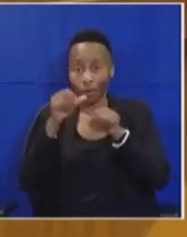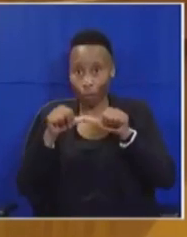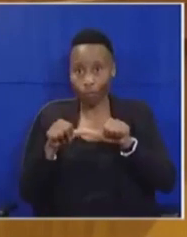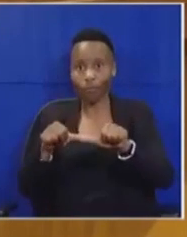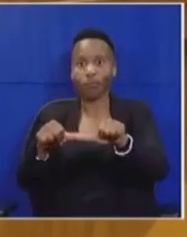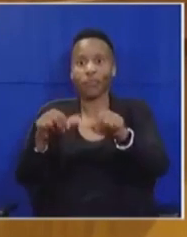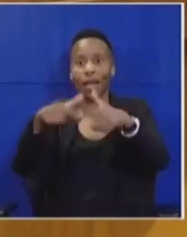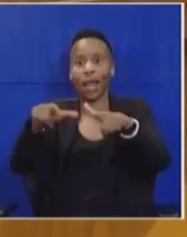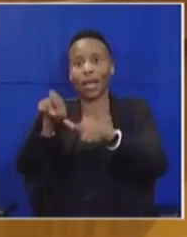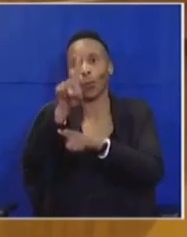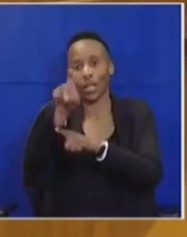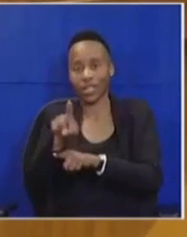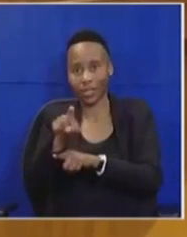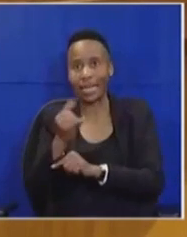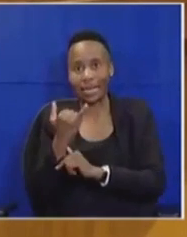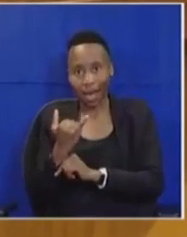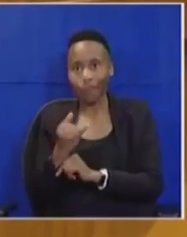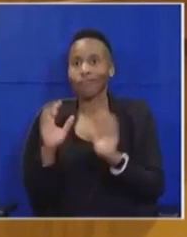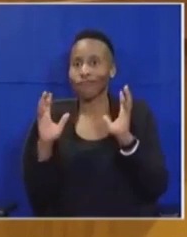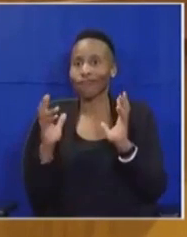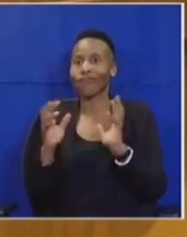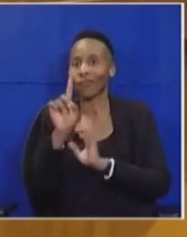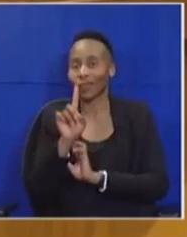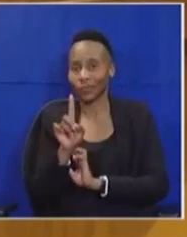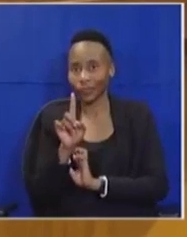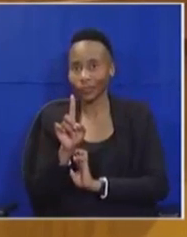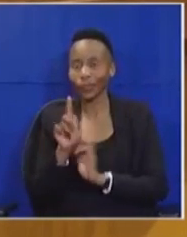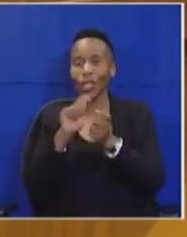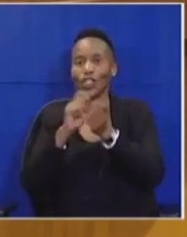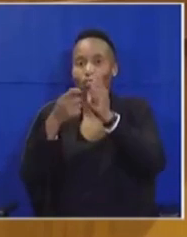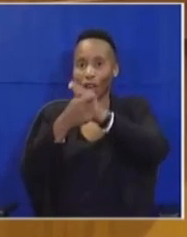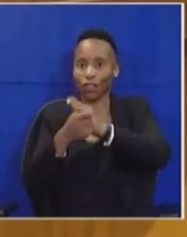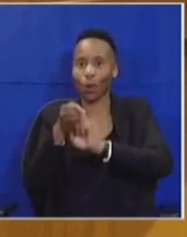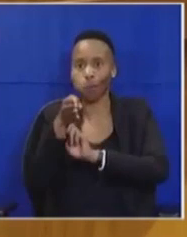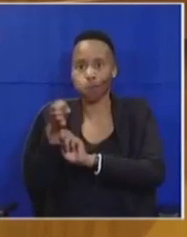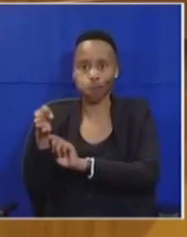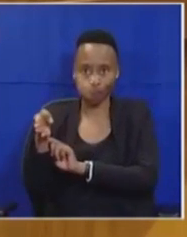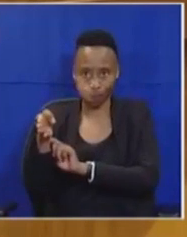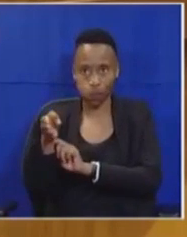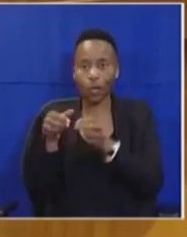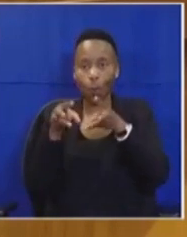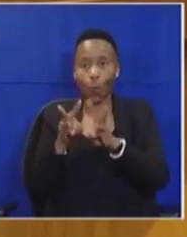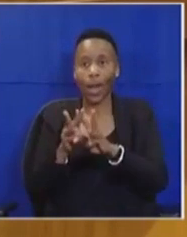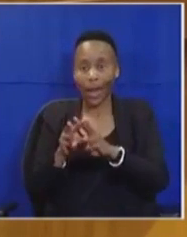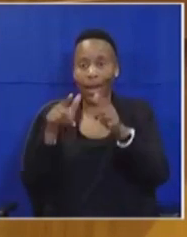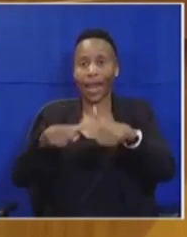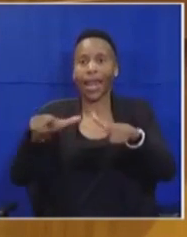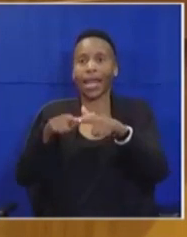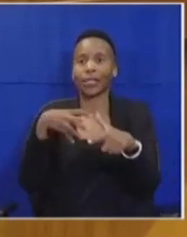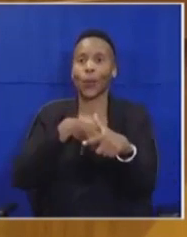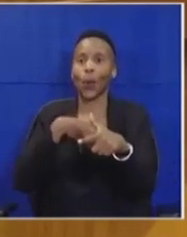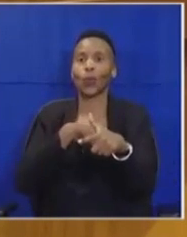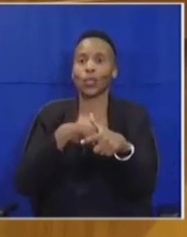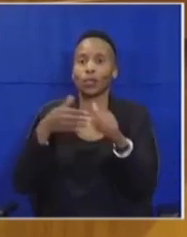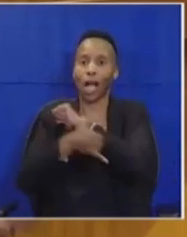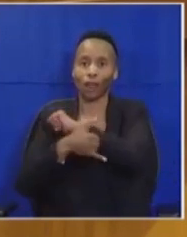have embraced the fact that, yes, there is going to be change in the way that land is owned in our